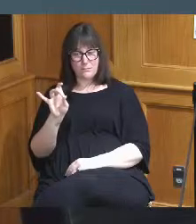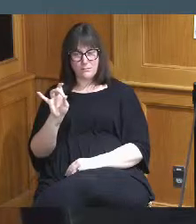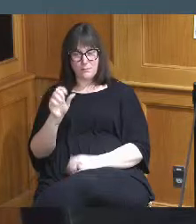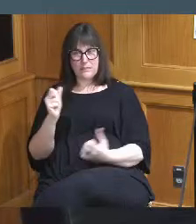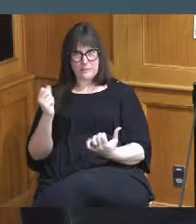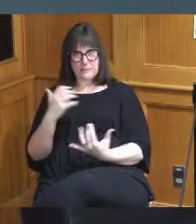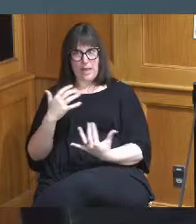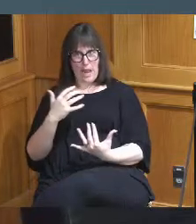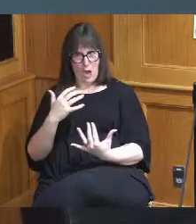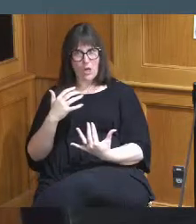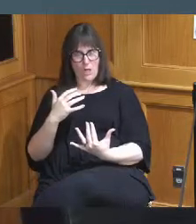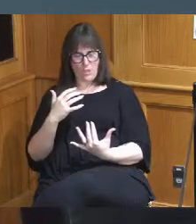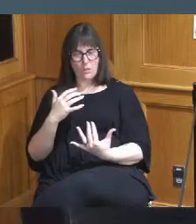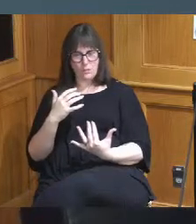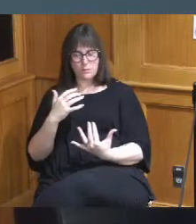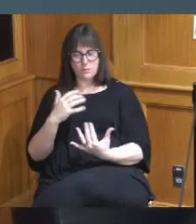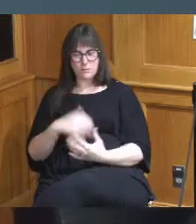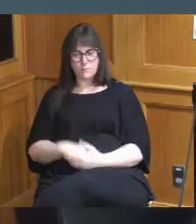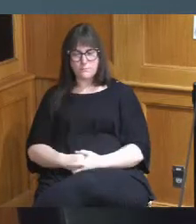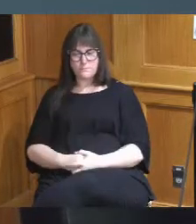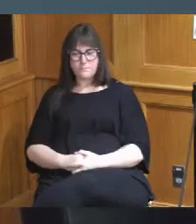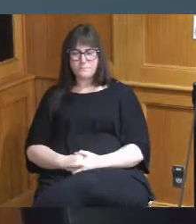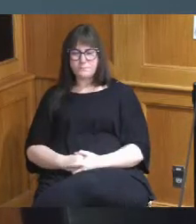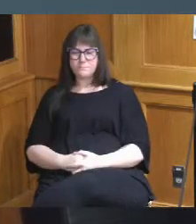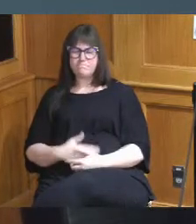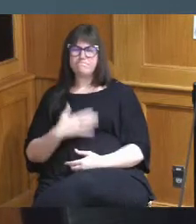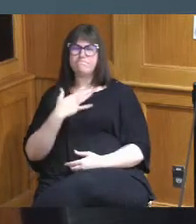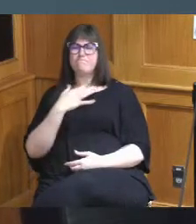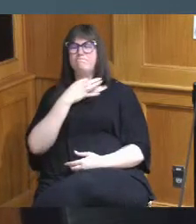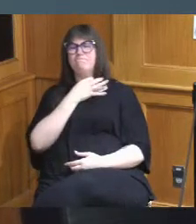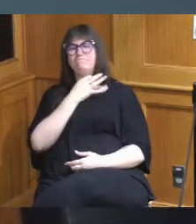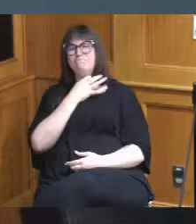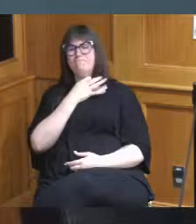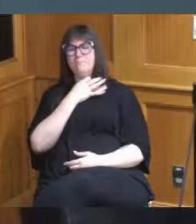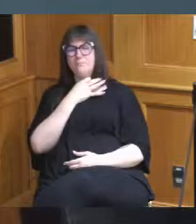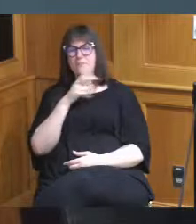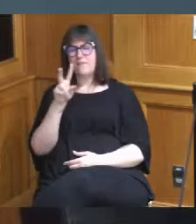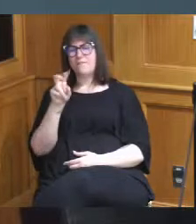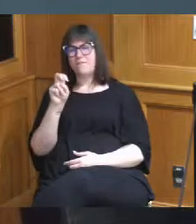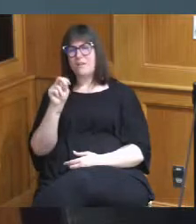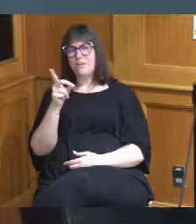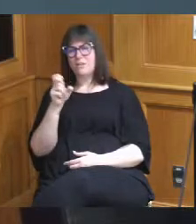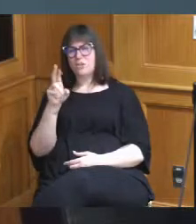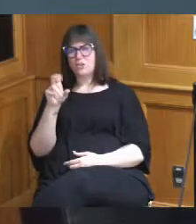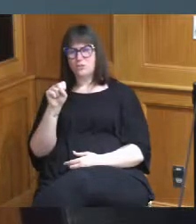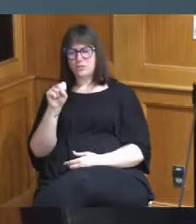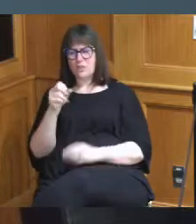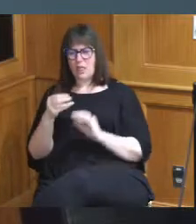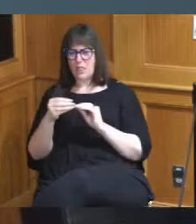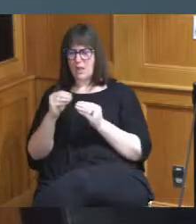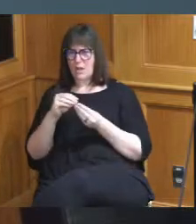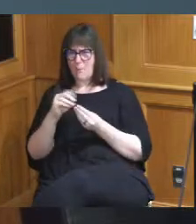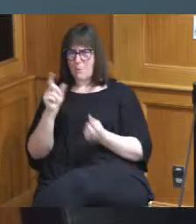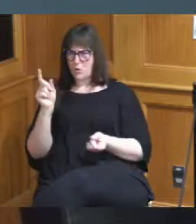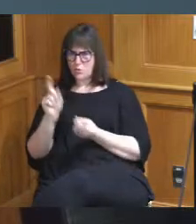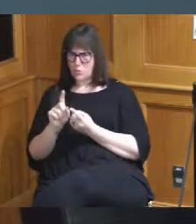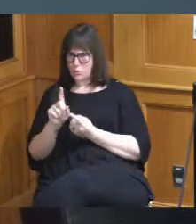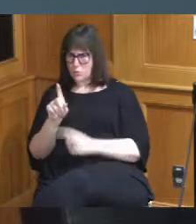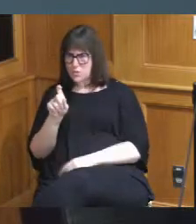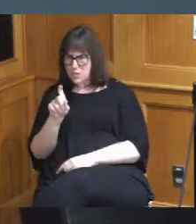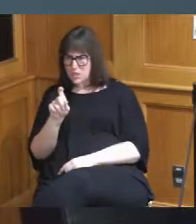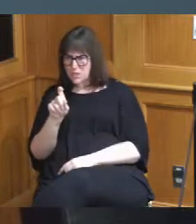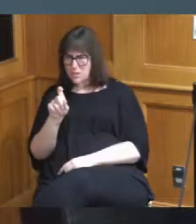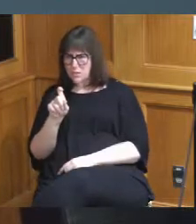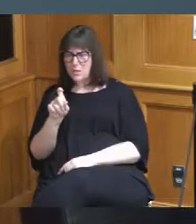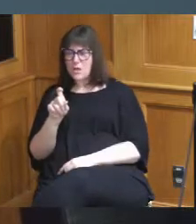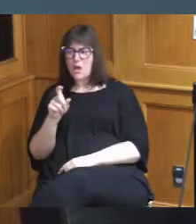as was mentioned earlier. I was just wondering about our vendors, the number of vendors reducing.